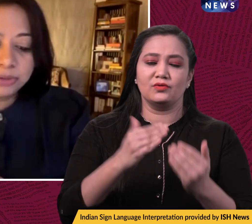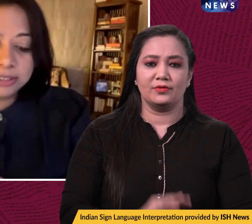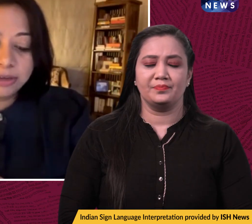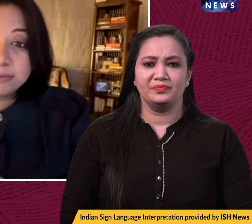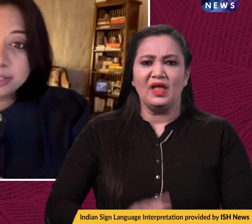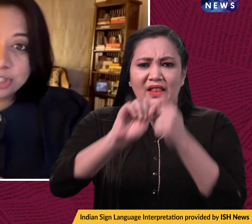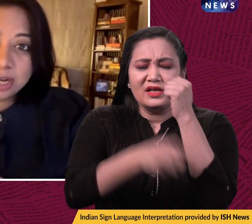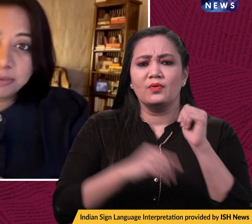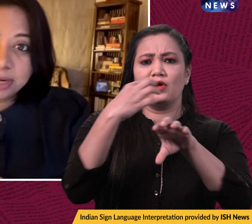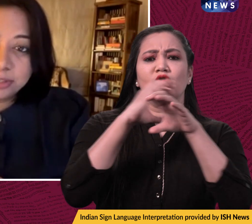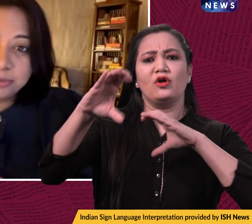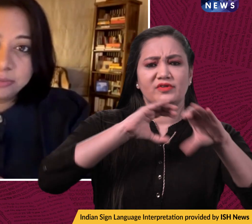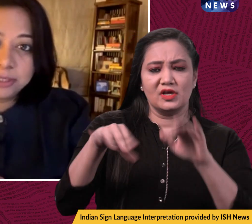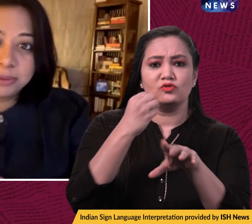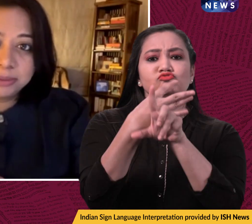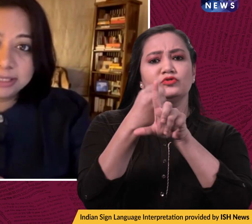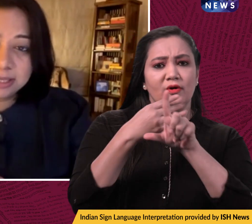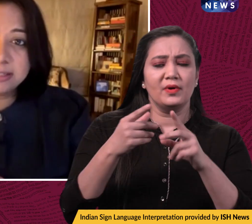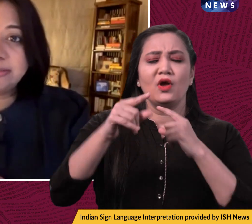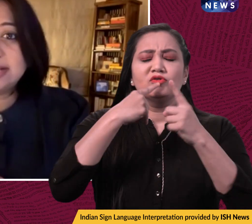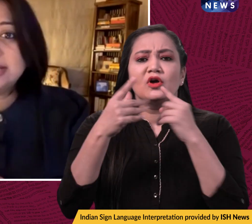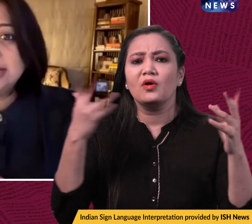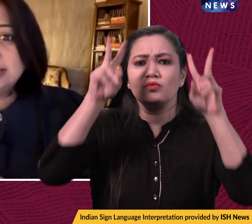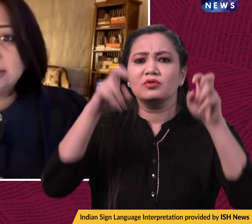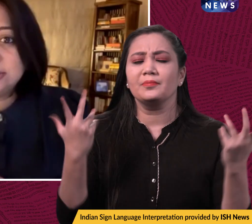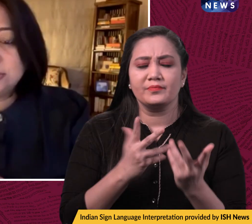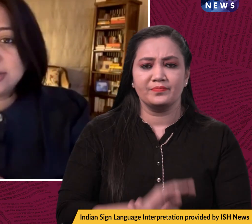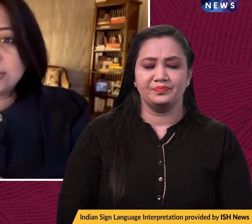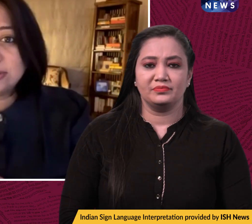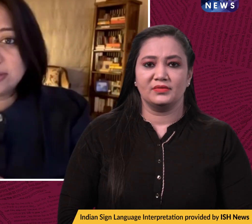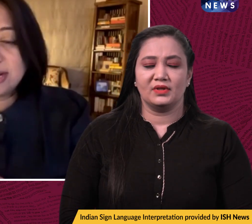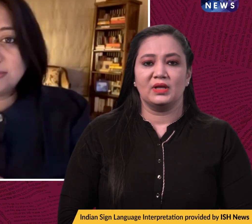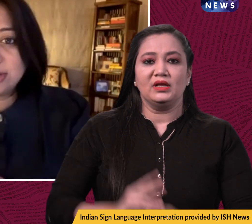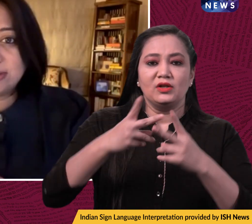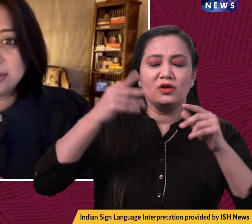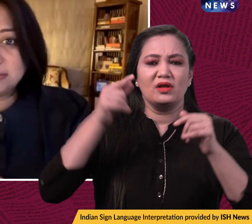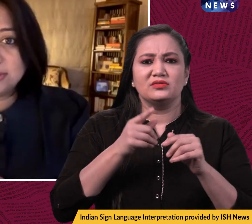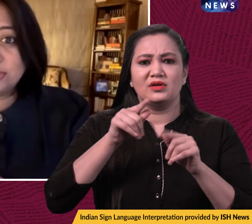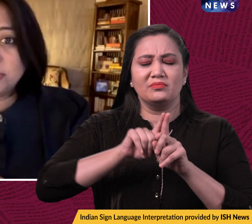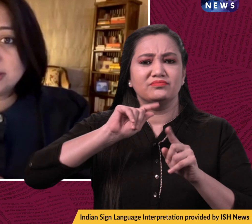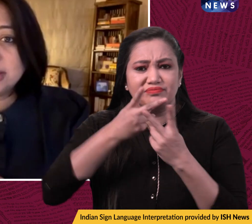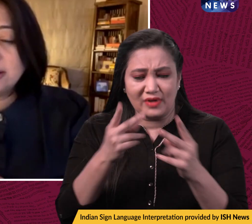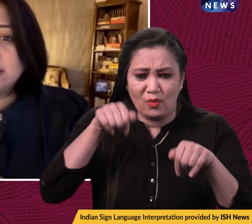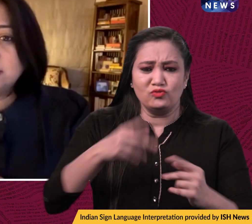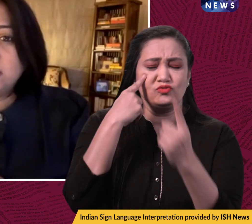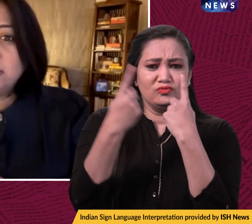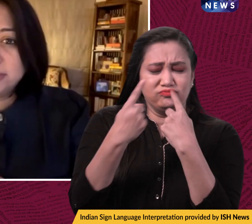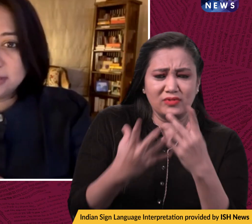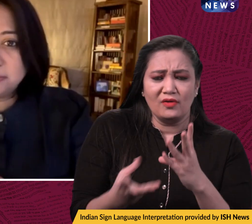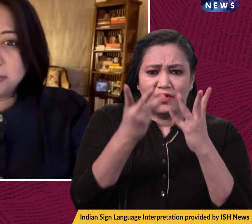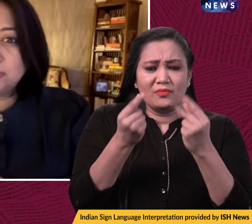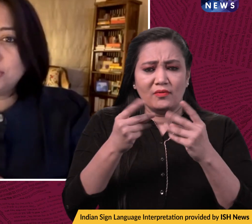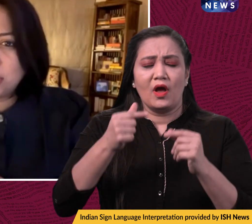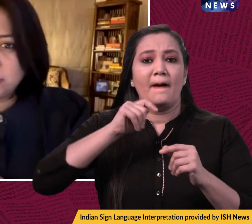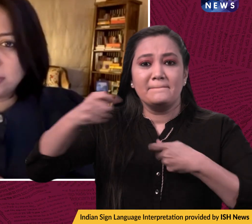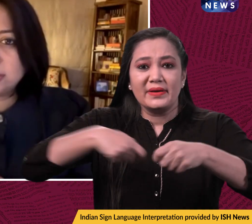we let you go, there's a conversation up on our YouTube page where we discuss the fact that the new National Crimes Records numbers show us that more